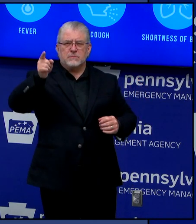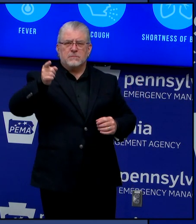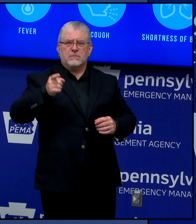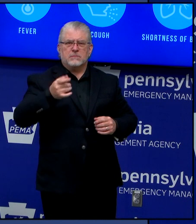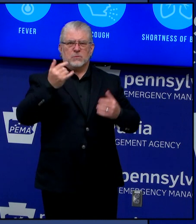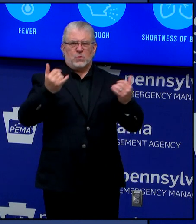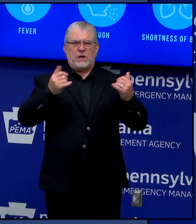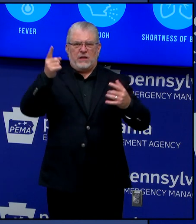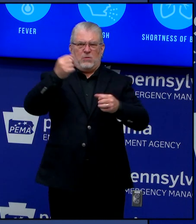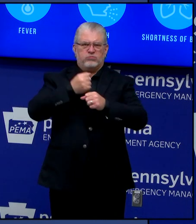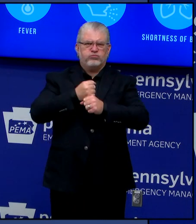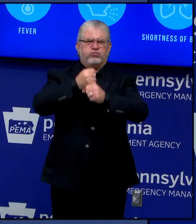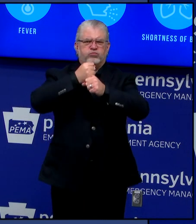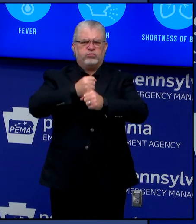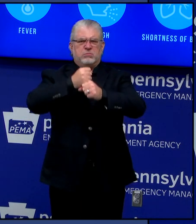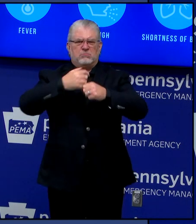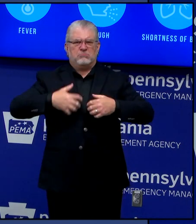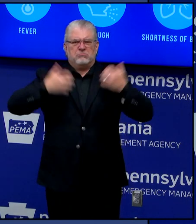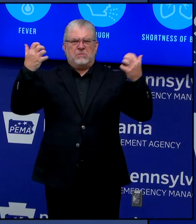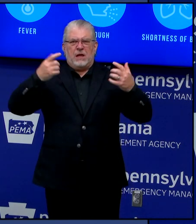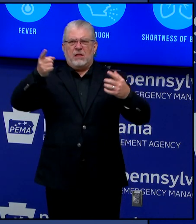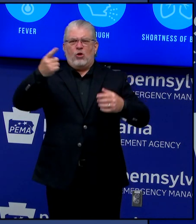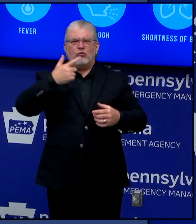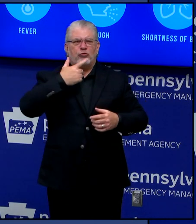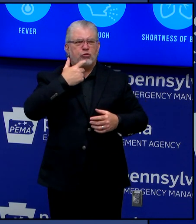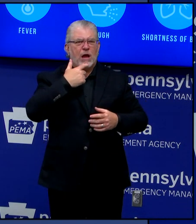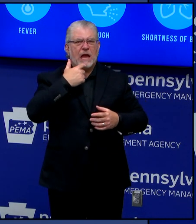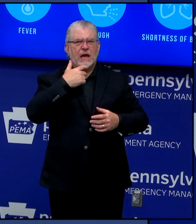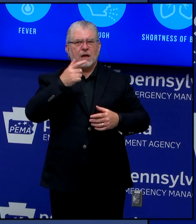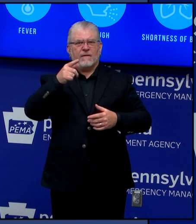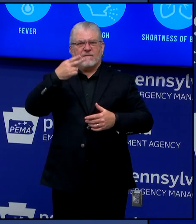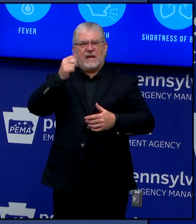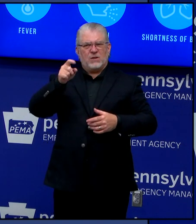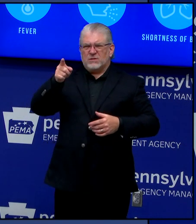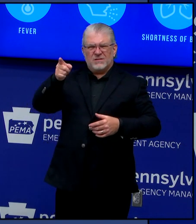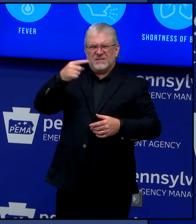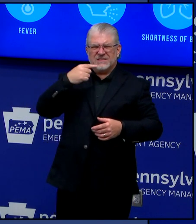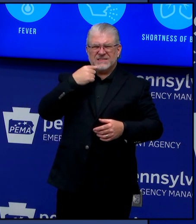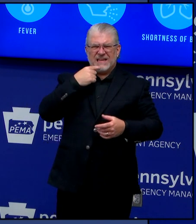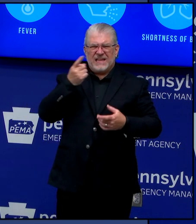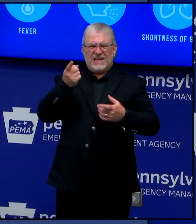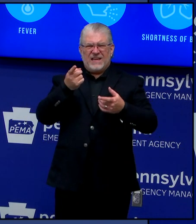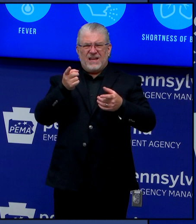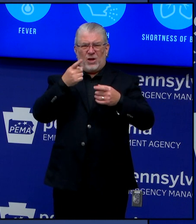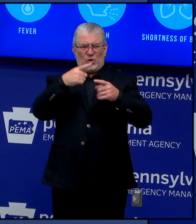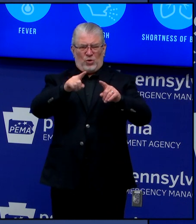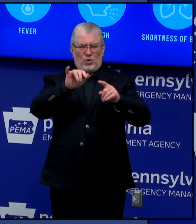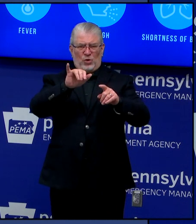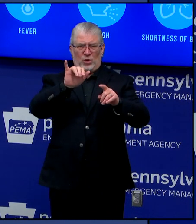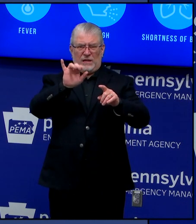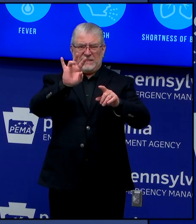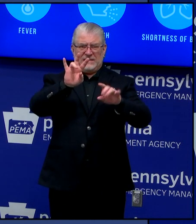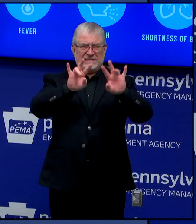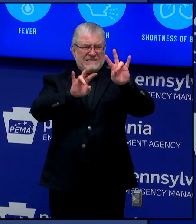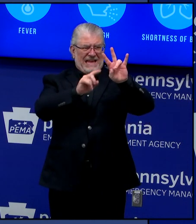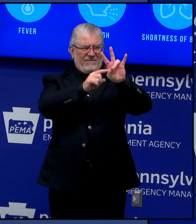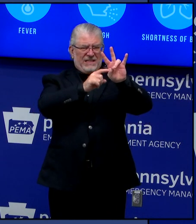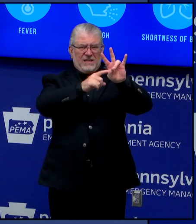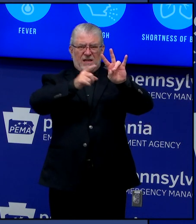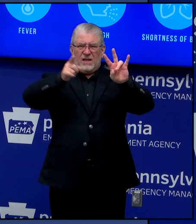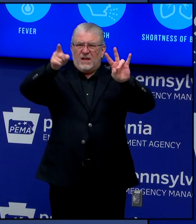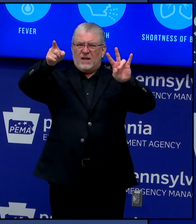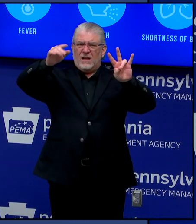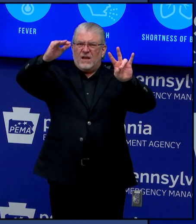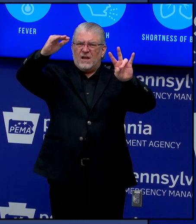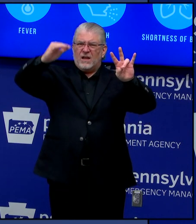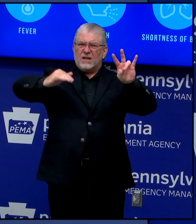27 cases, remain well below the 50 per 100,000 two-week threshold, and should be treated like neighboring Sullivan and Bradford, which go into